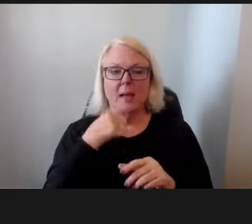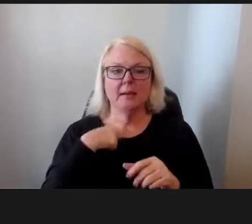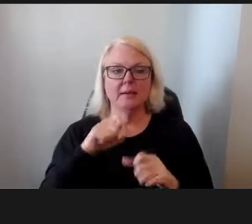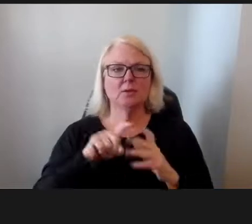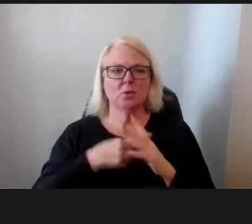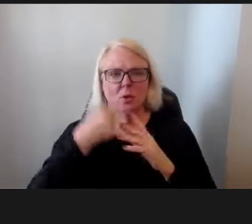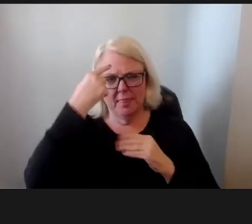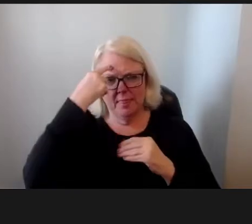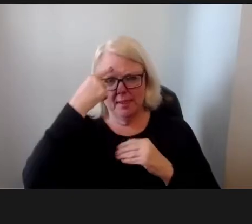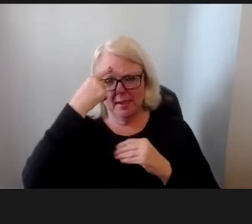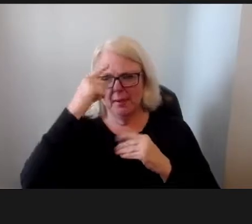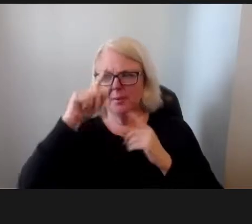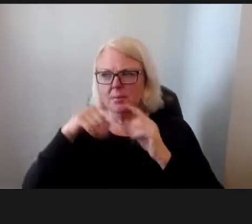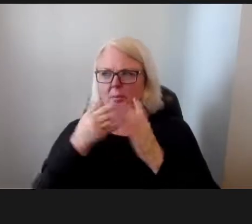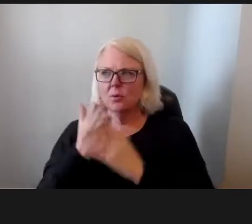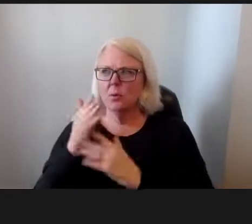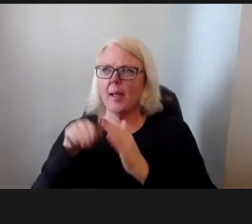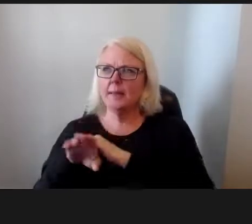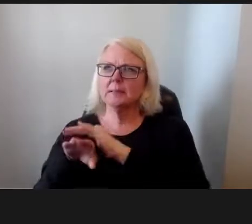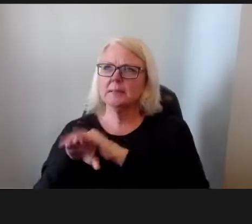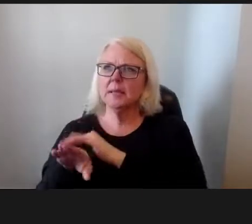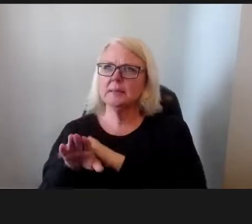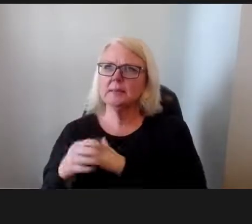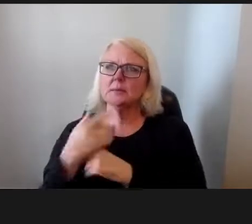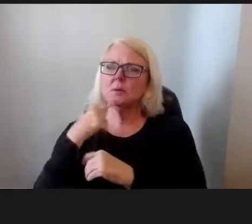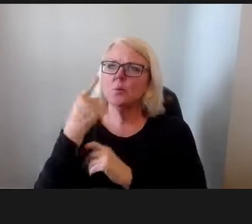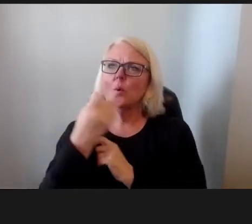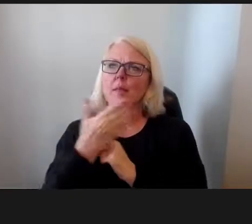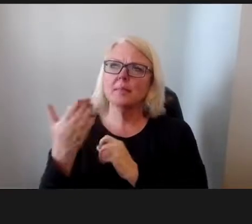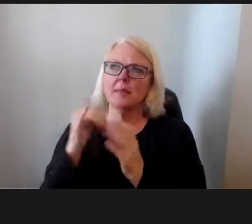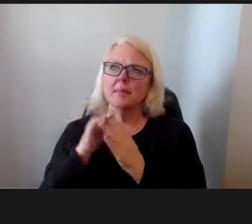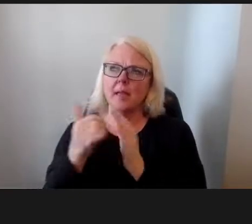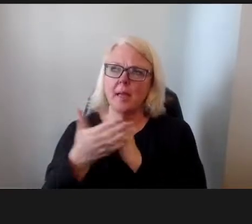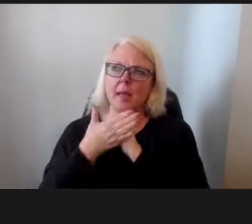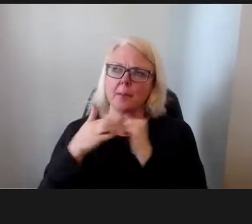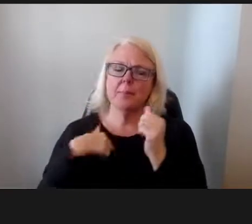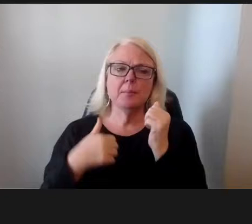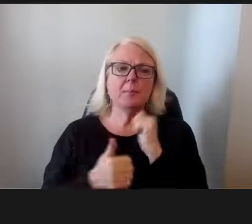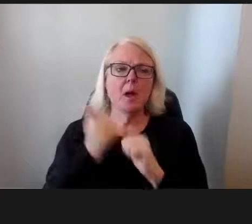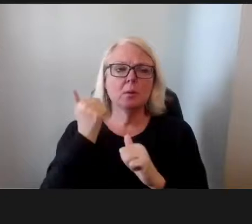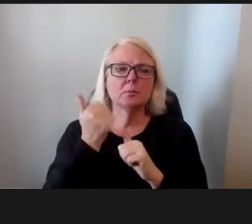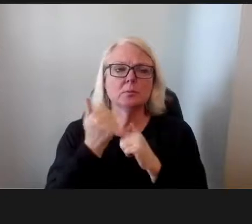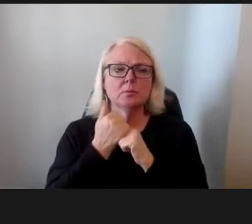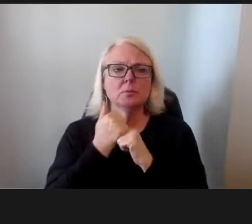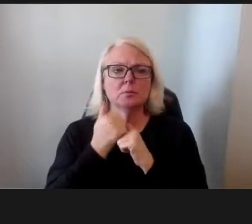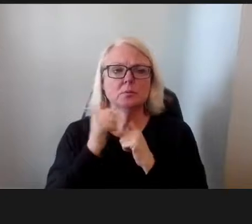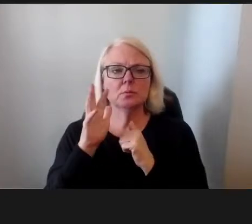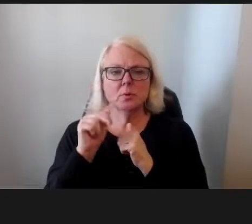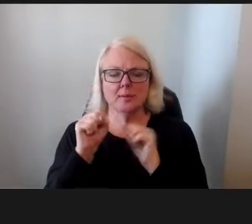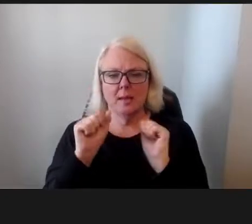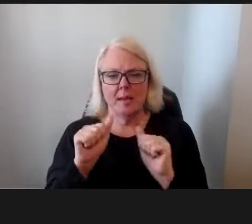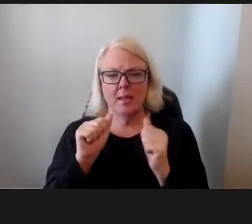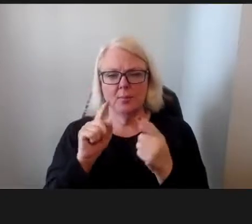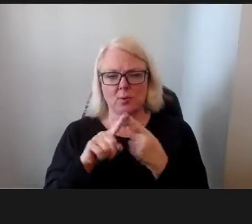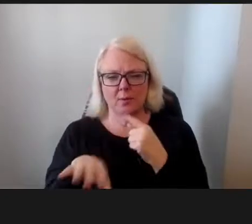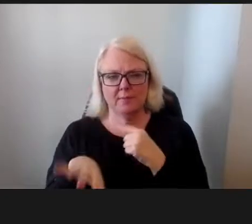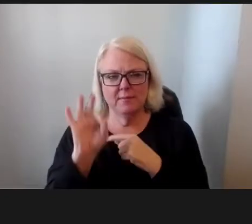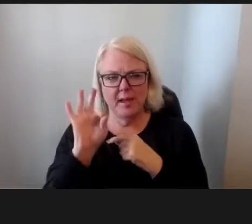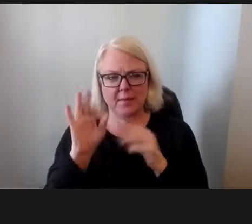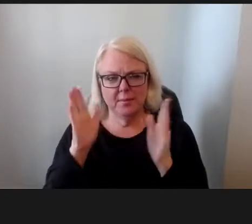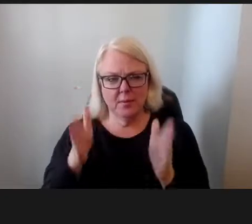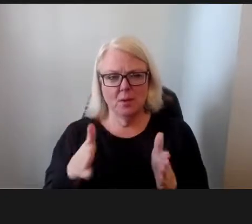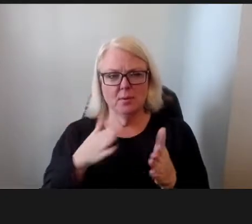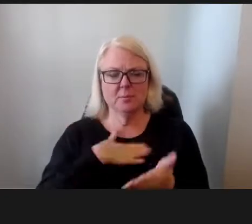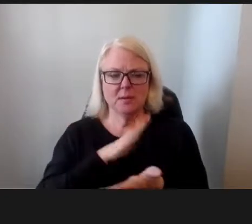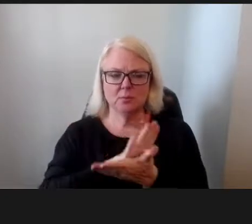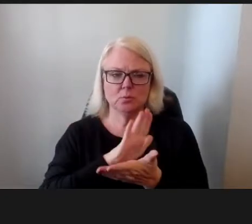thinking through access. One of the things that helped me most was being able to find the person at my